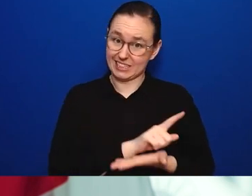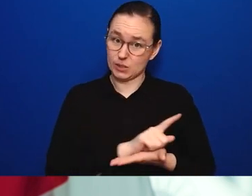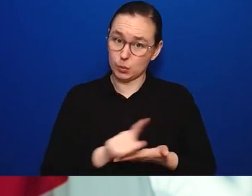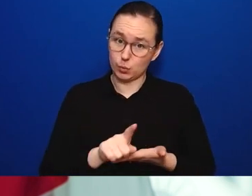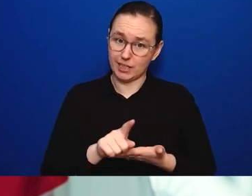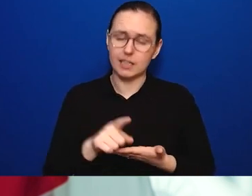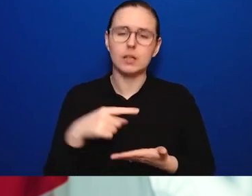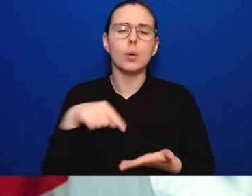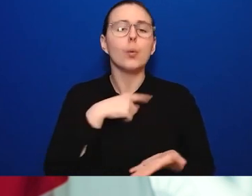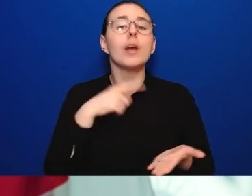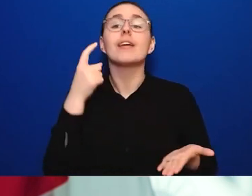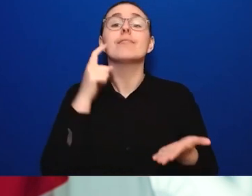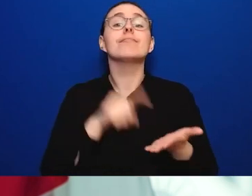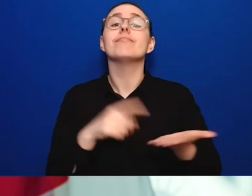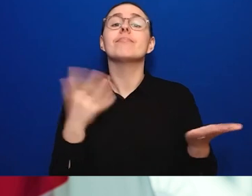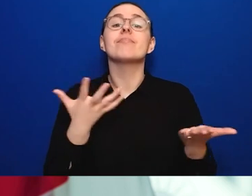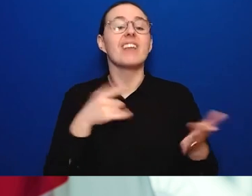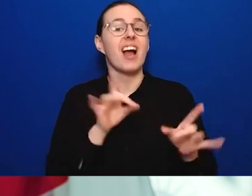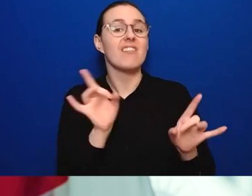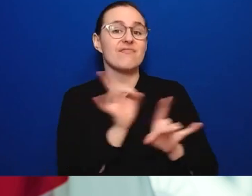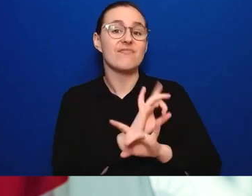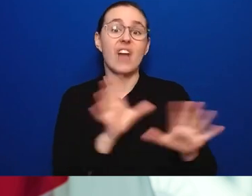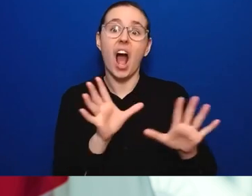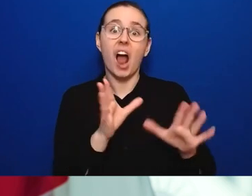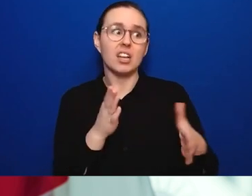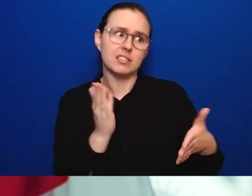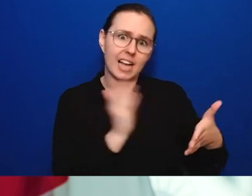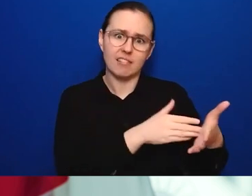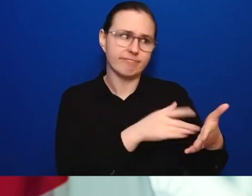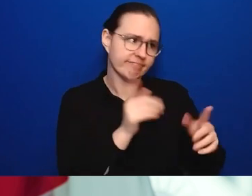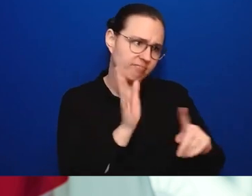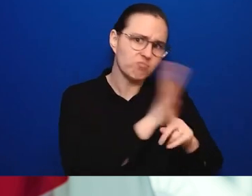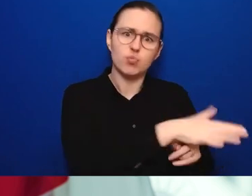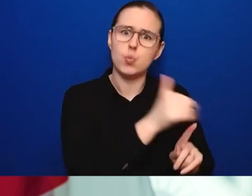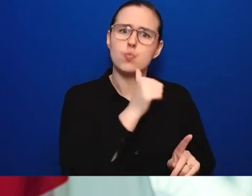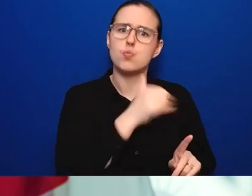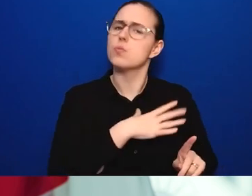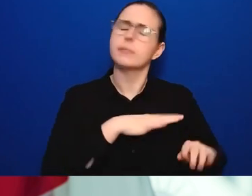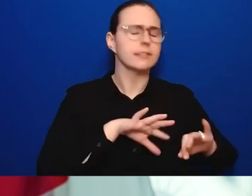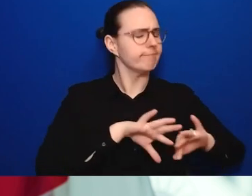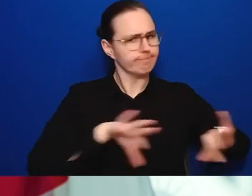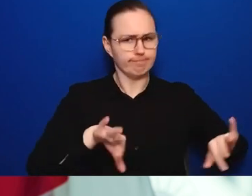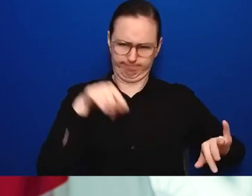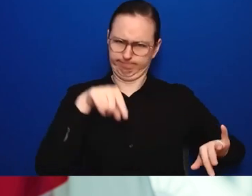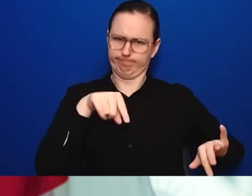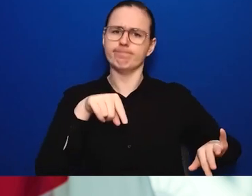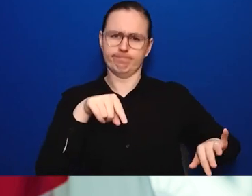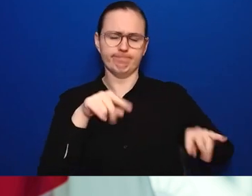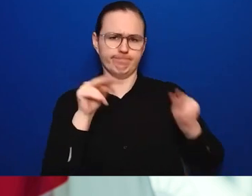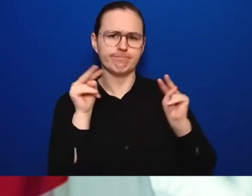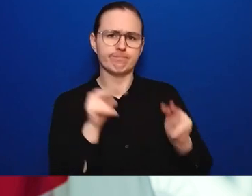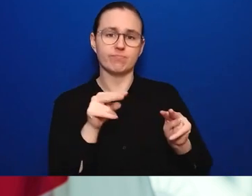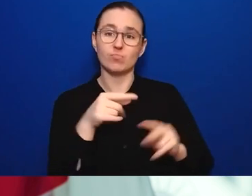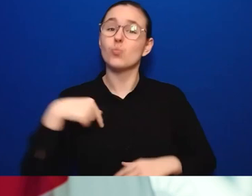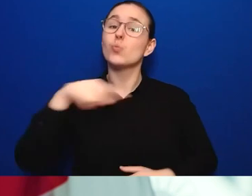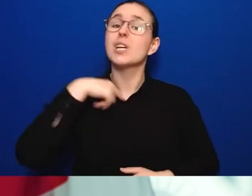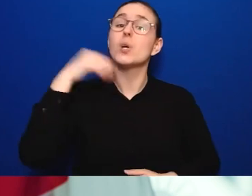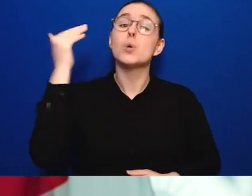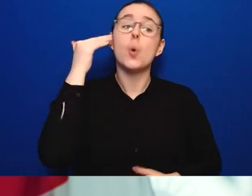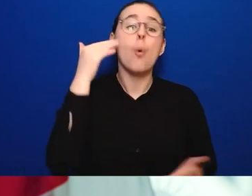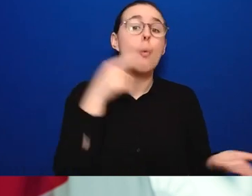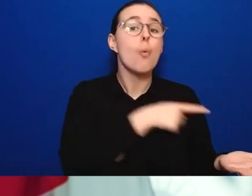girls and Two-Spirit people continue to face disproportionate levels of violence. That's why I'm very pleased to